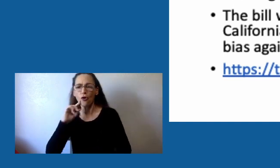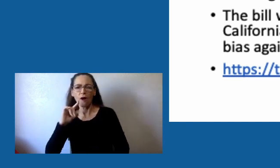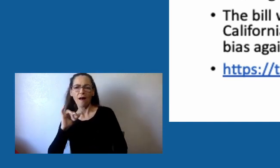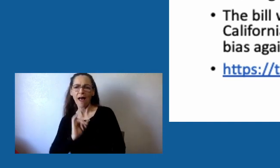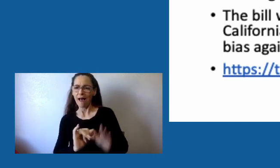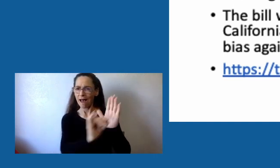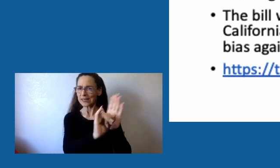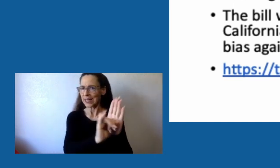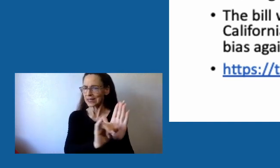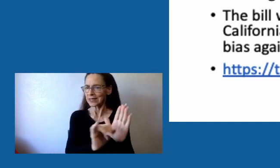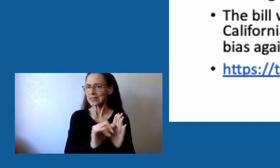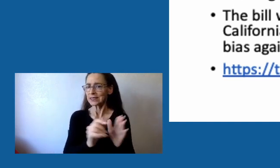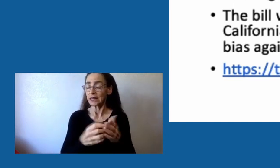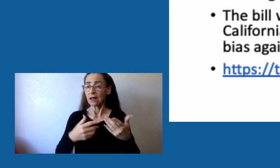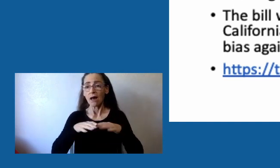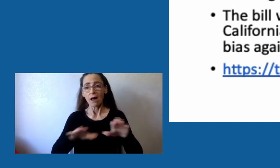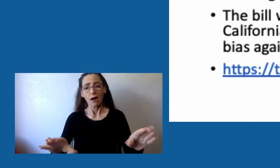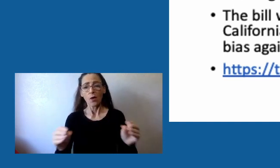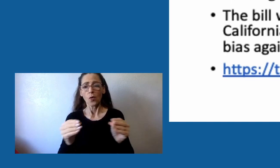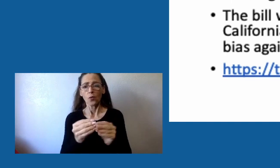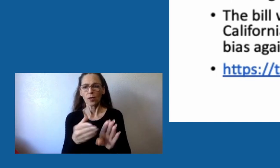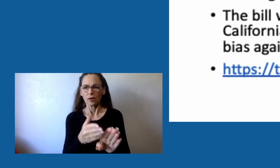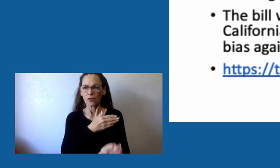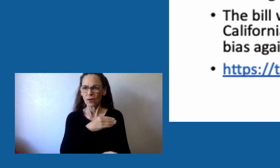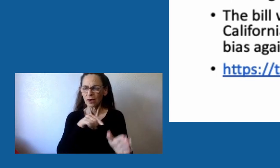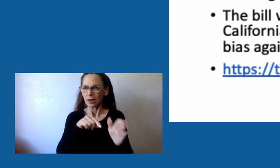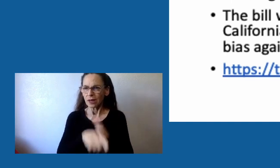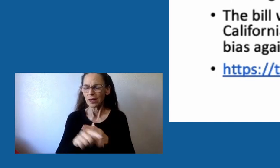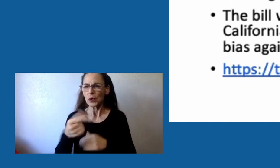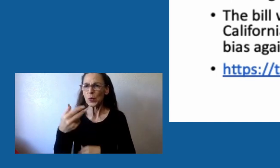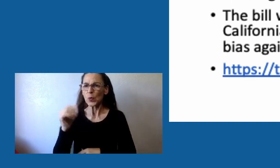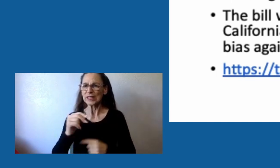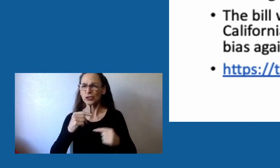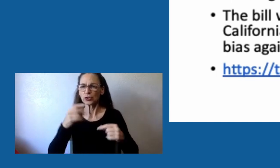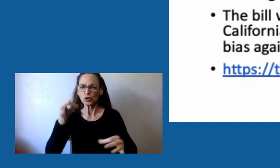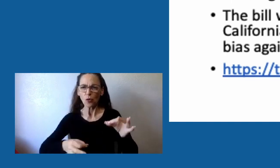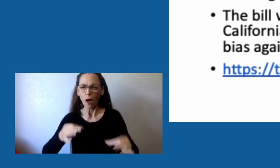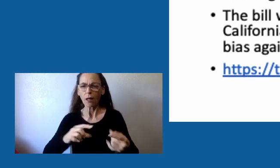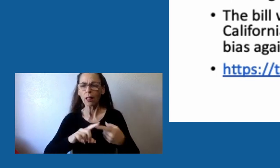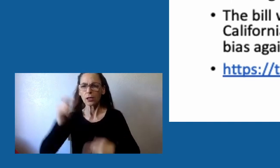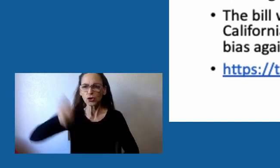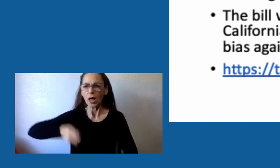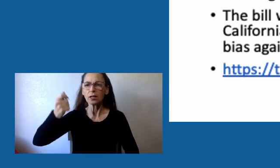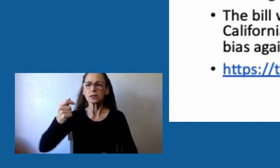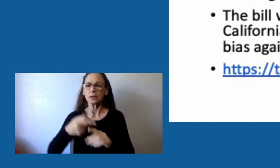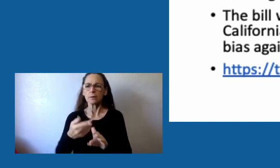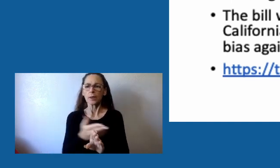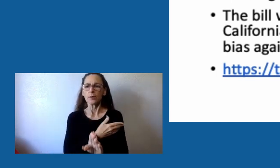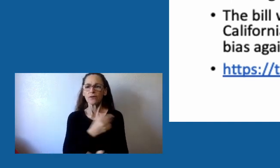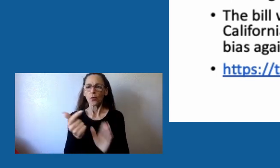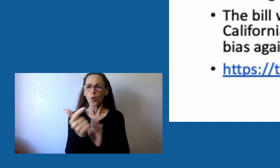This was prevalent with the 4 murder suspects throughout Gwen's trial. The bill was written by former Assembly member Sally